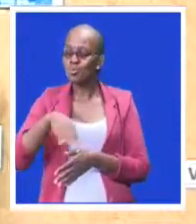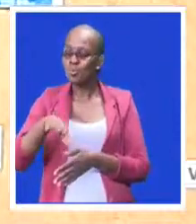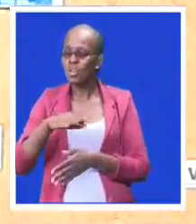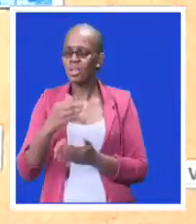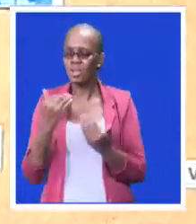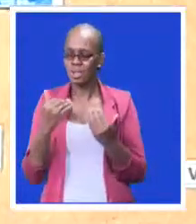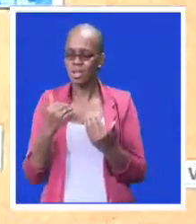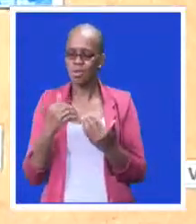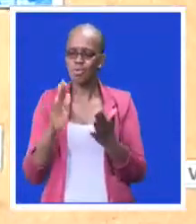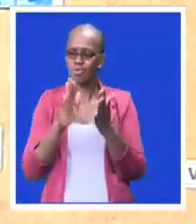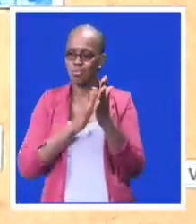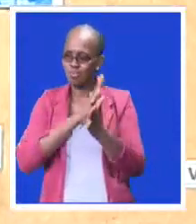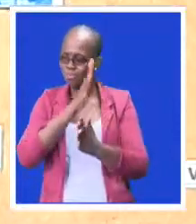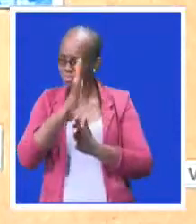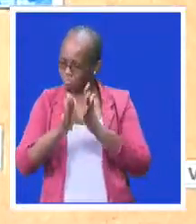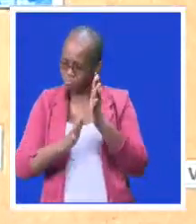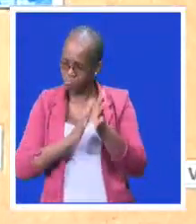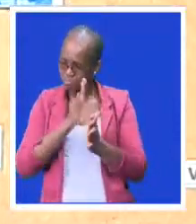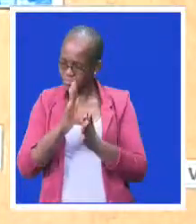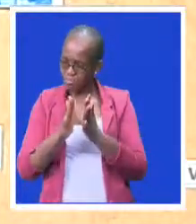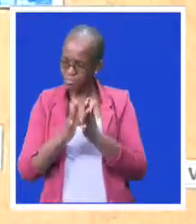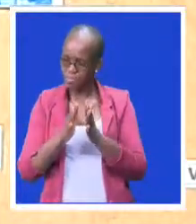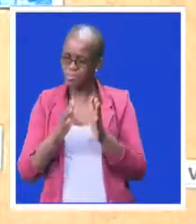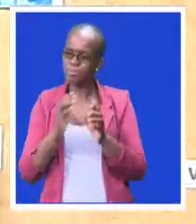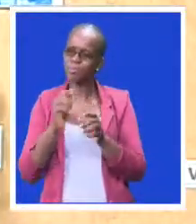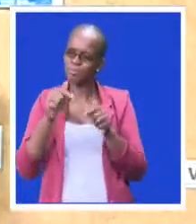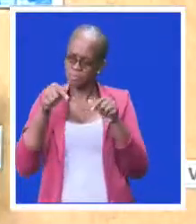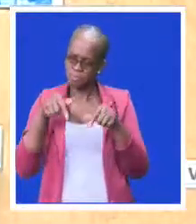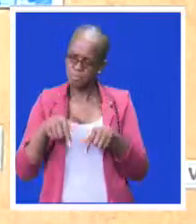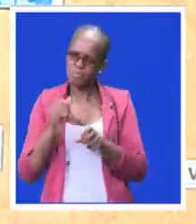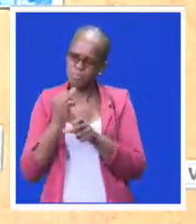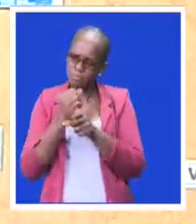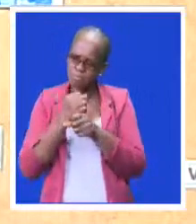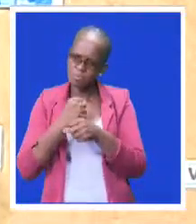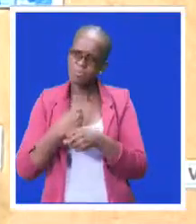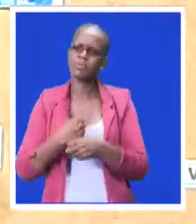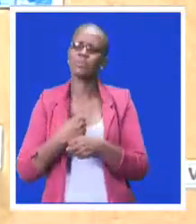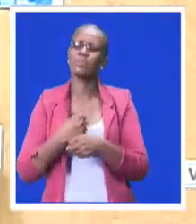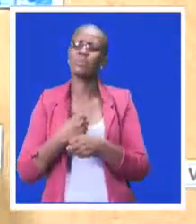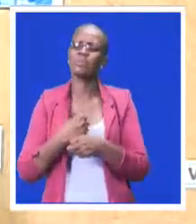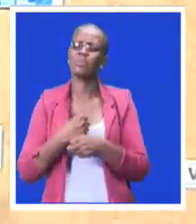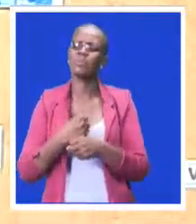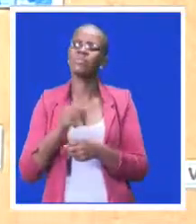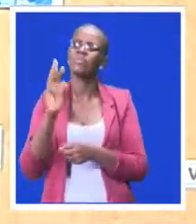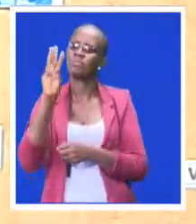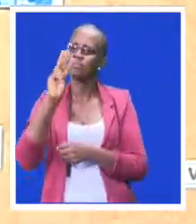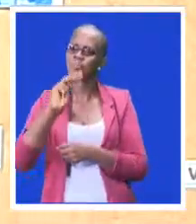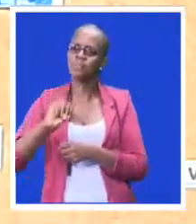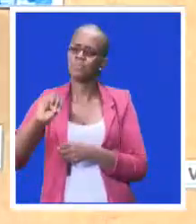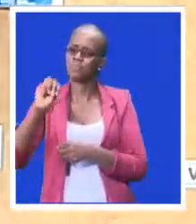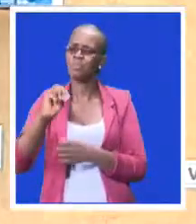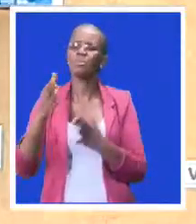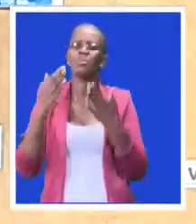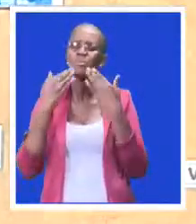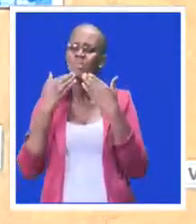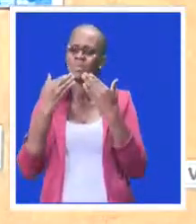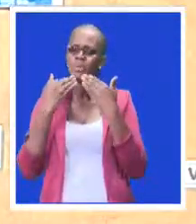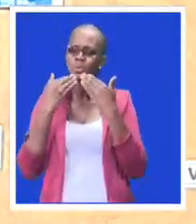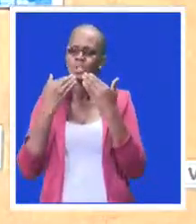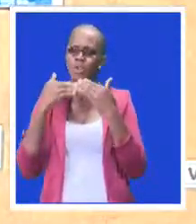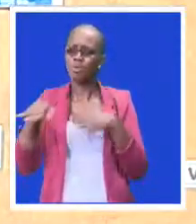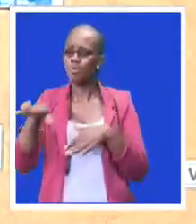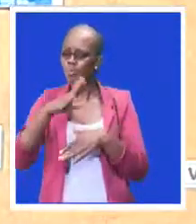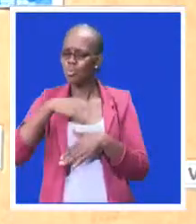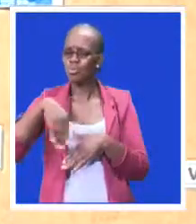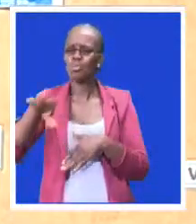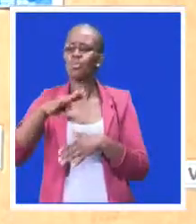today is Monday. Again, today is Monday. Thank you very much, boys and girls. You were